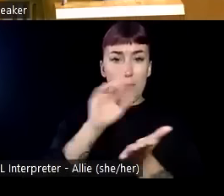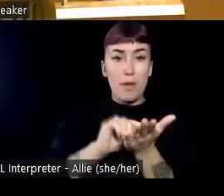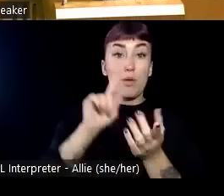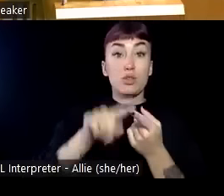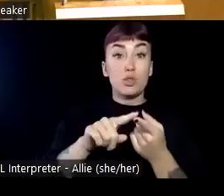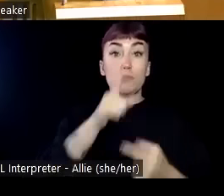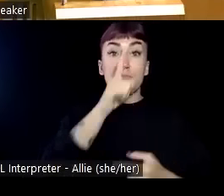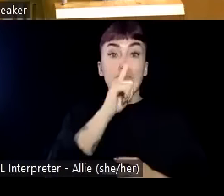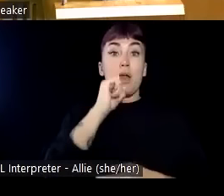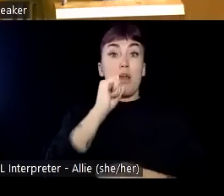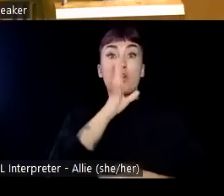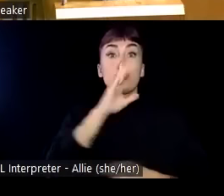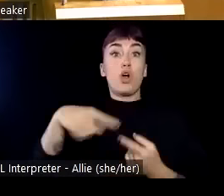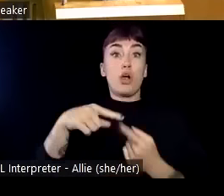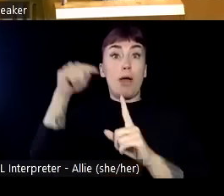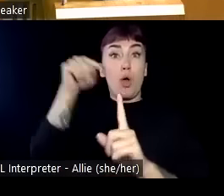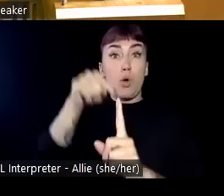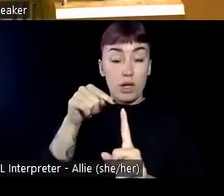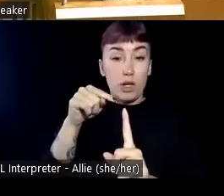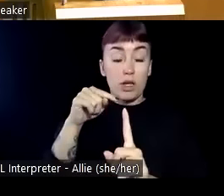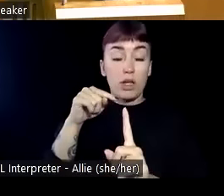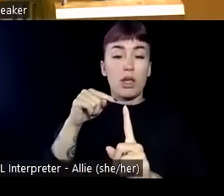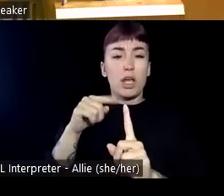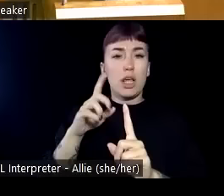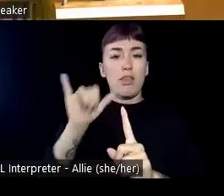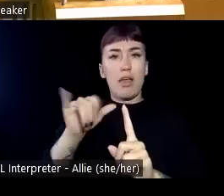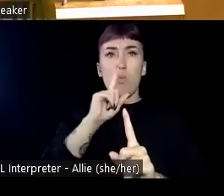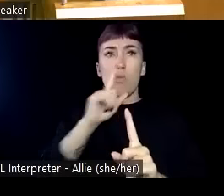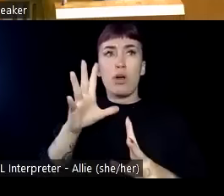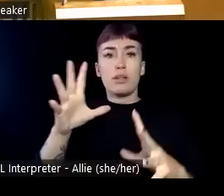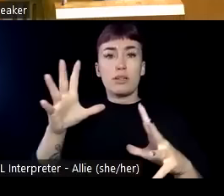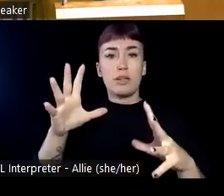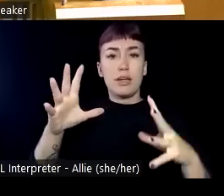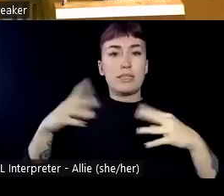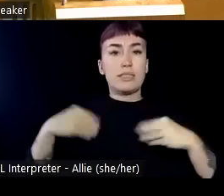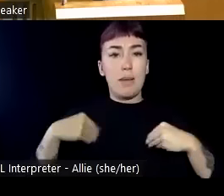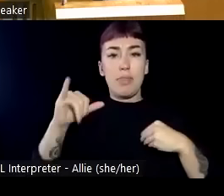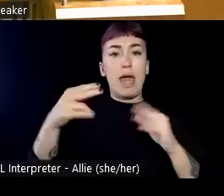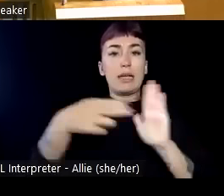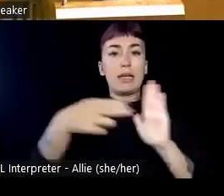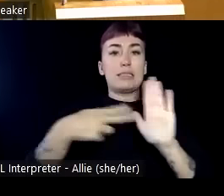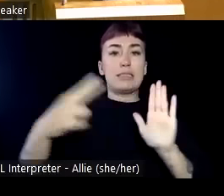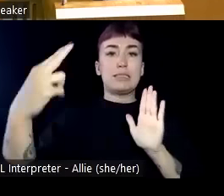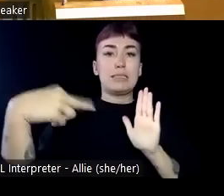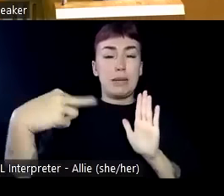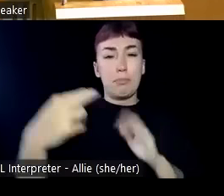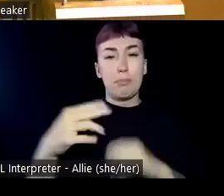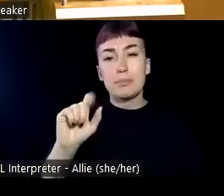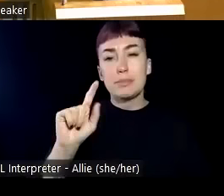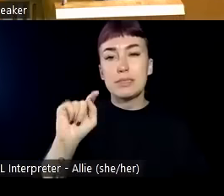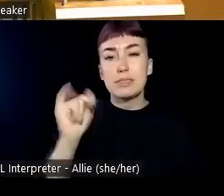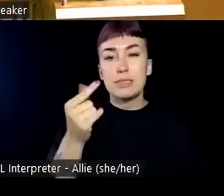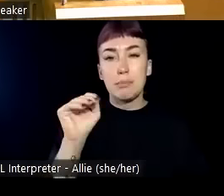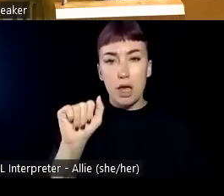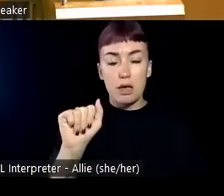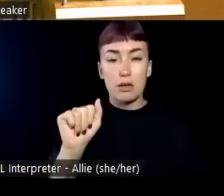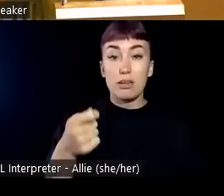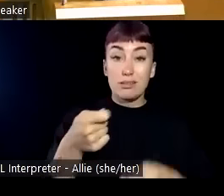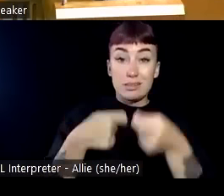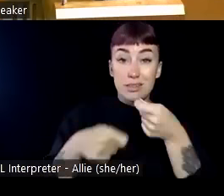it was to accept a kind of stigma. And that instead of